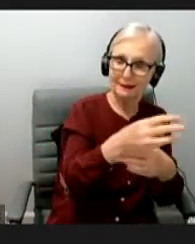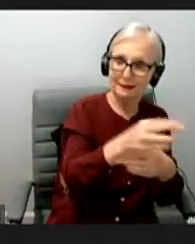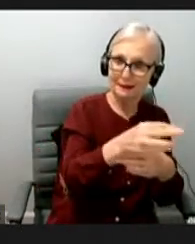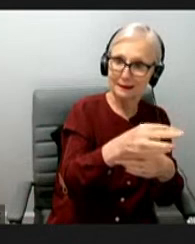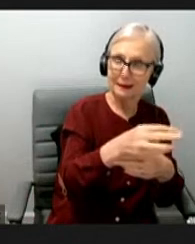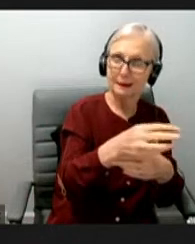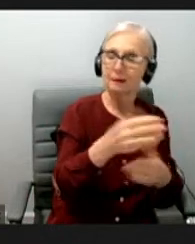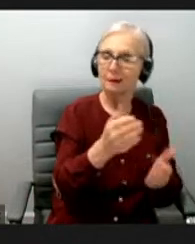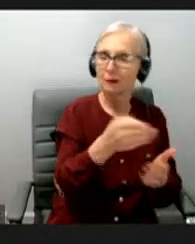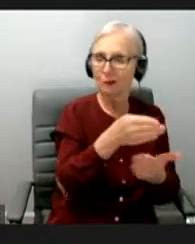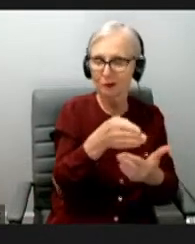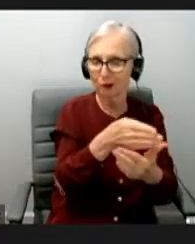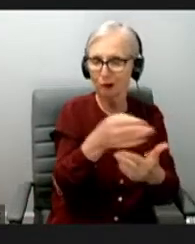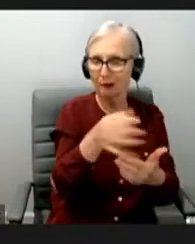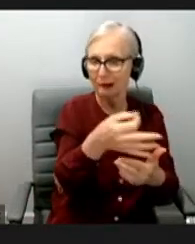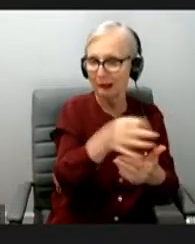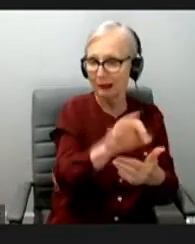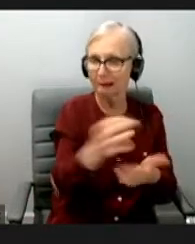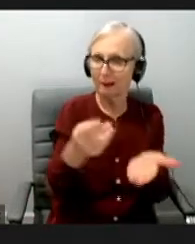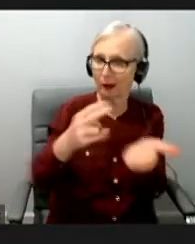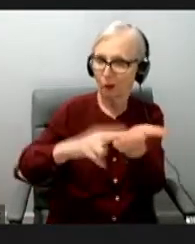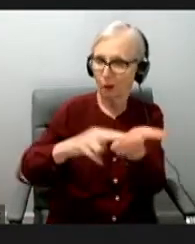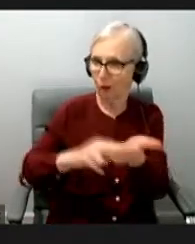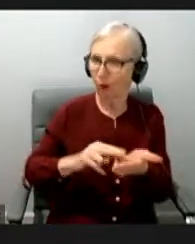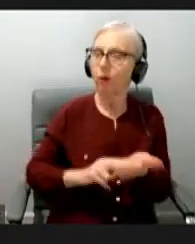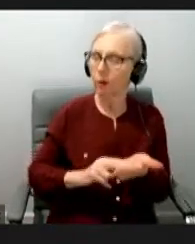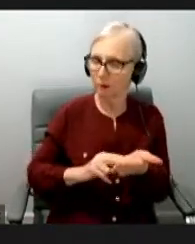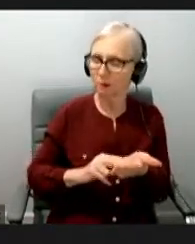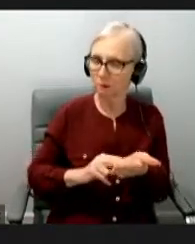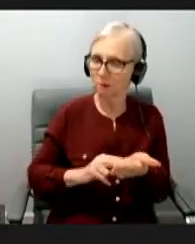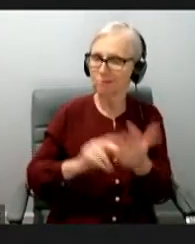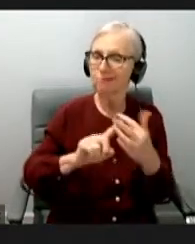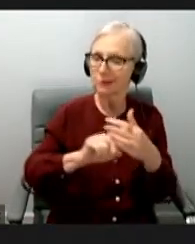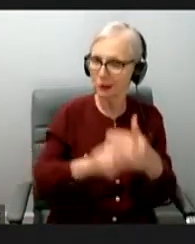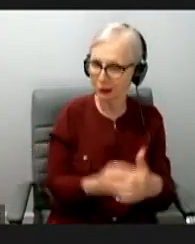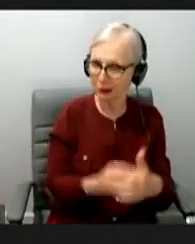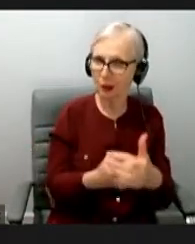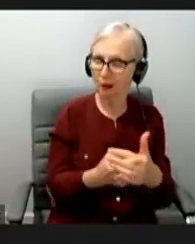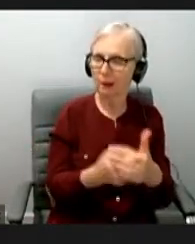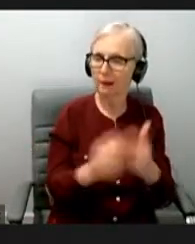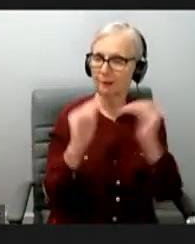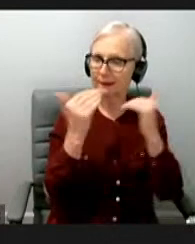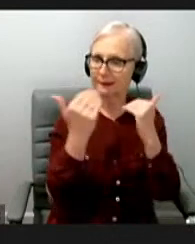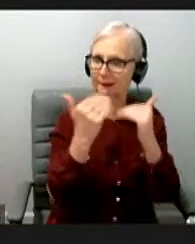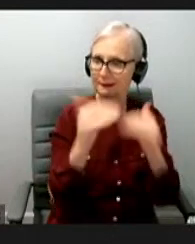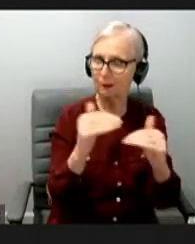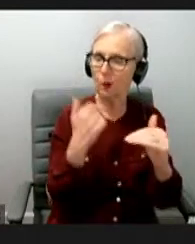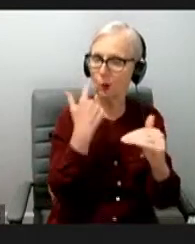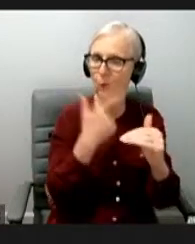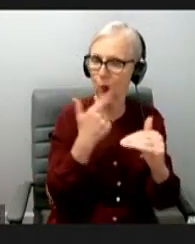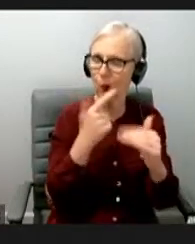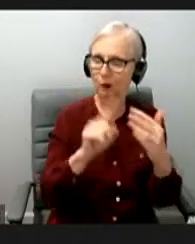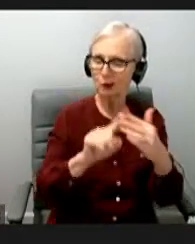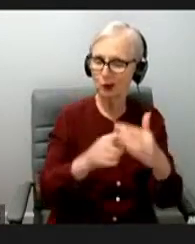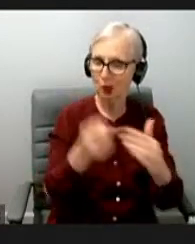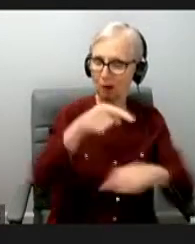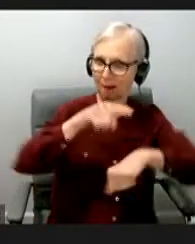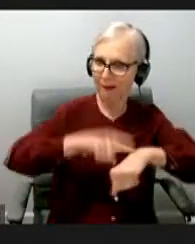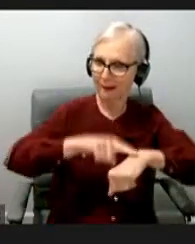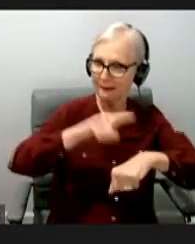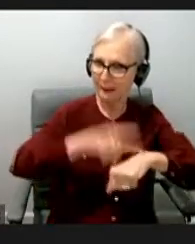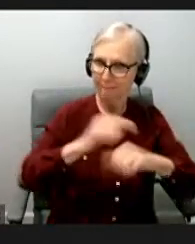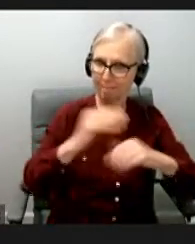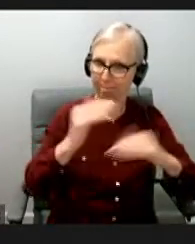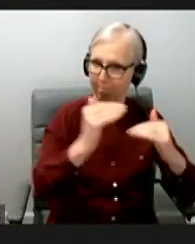of Colorado's public school enrollment. So this doesn't include all schools. It's limited to those that started during that period of time. And it